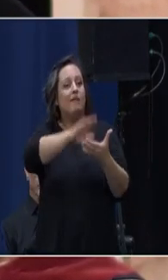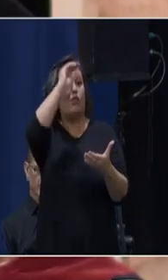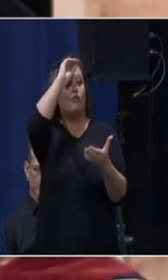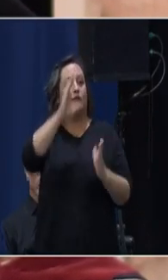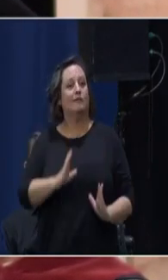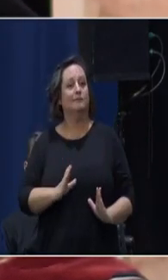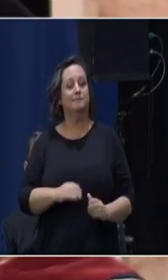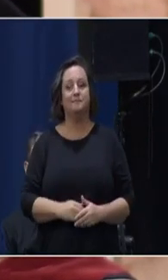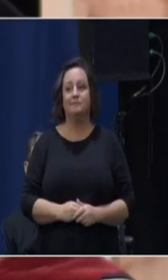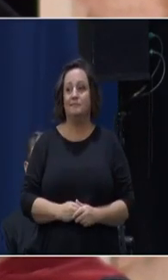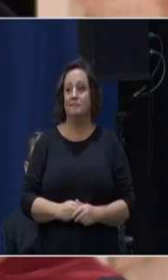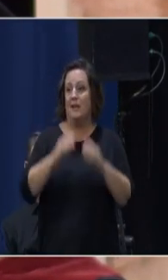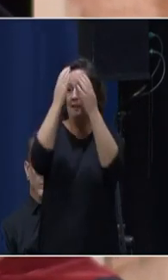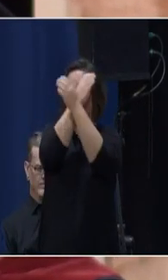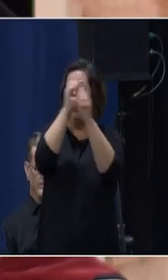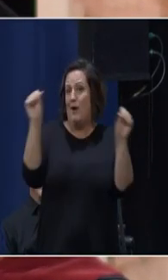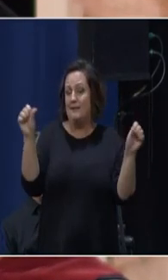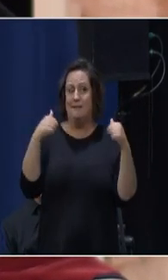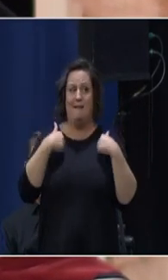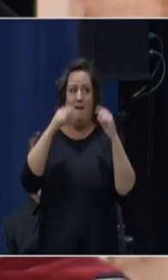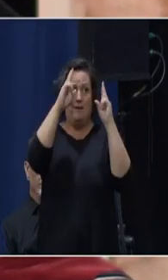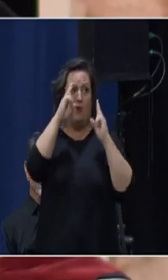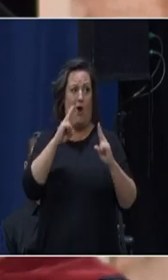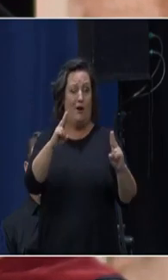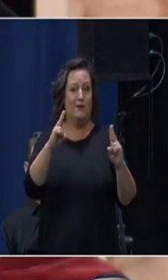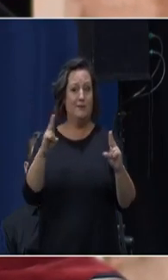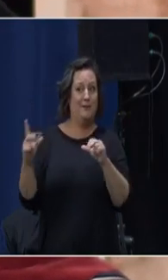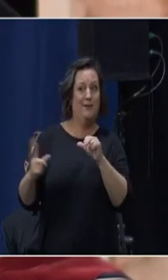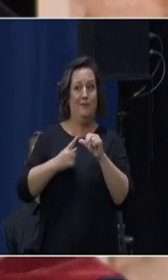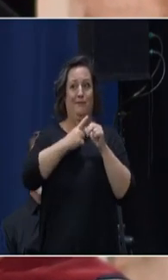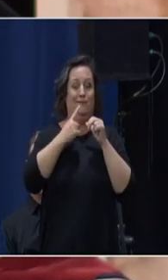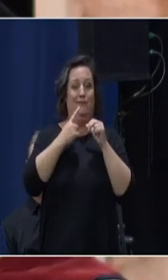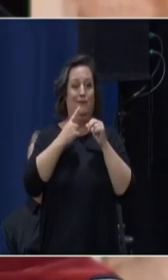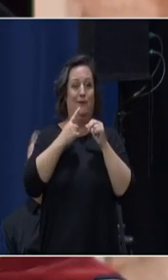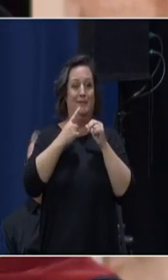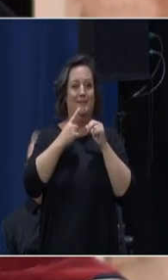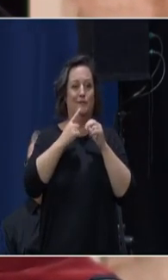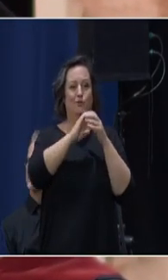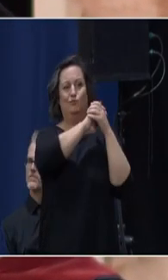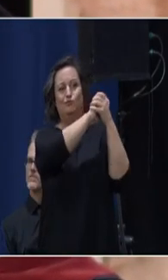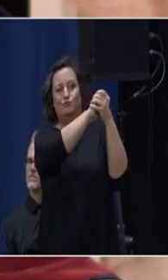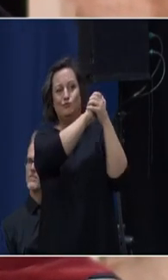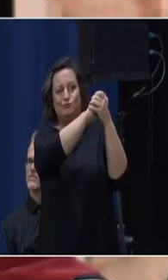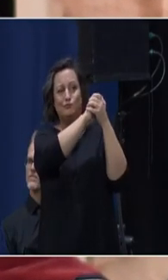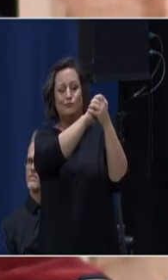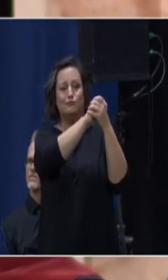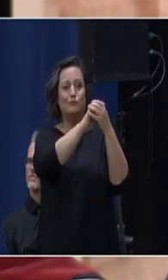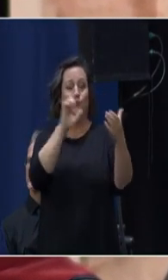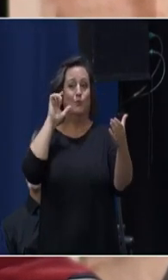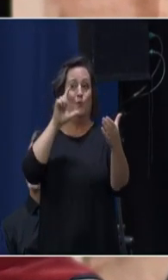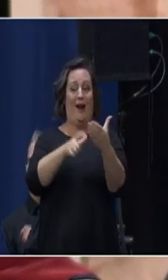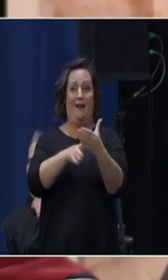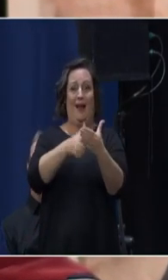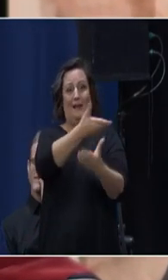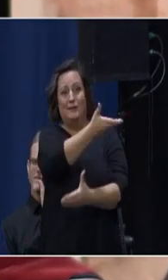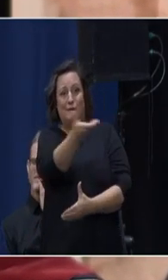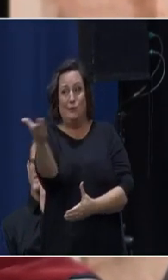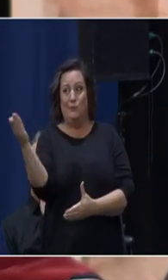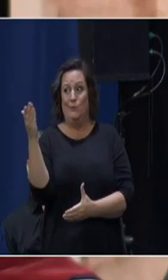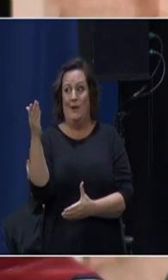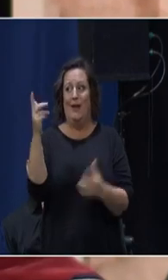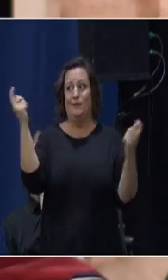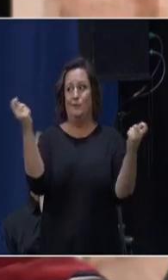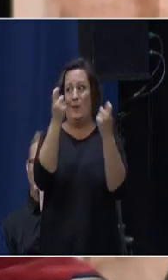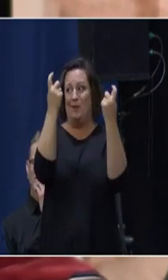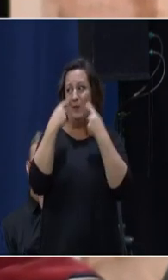president, I am honored to be among the first to share my congratulations, to recognize you, and to celebrate